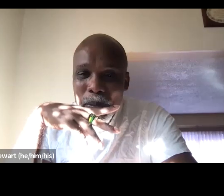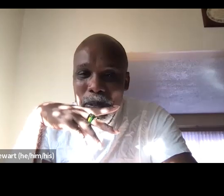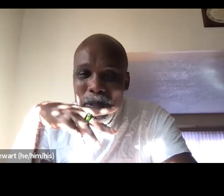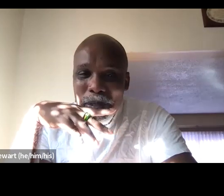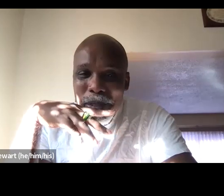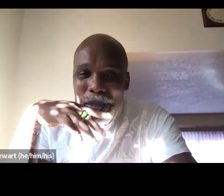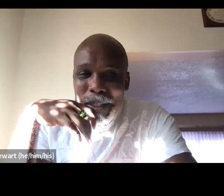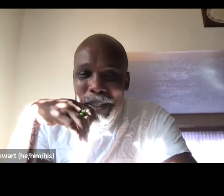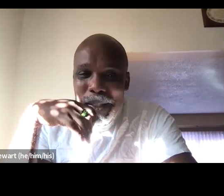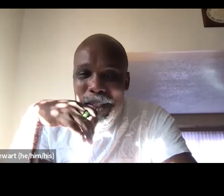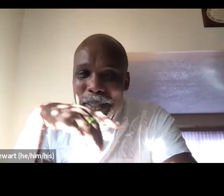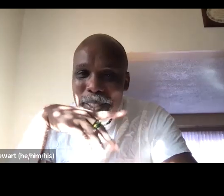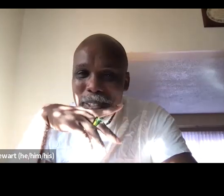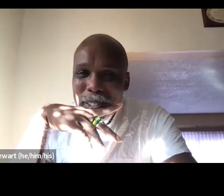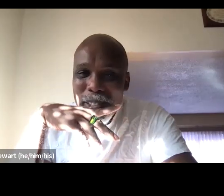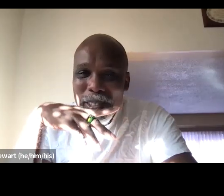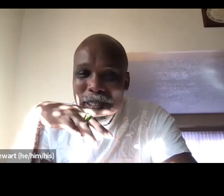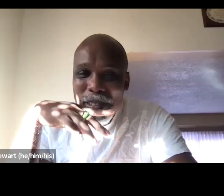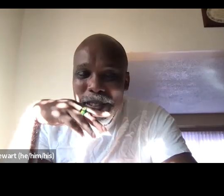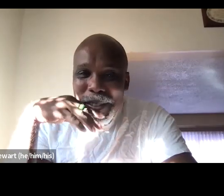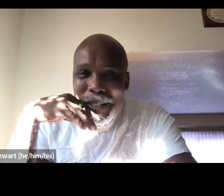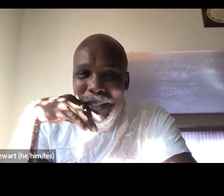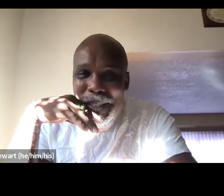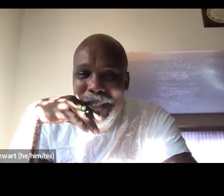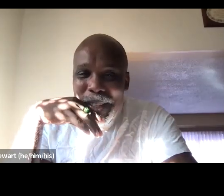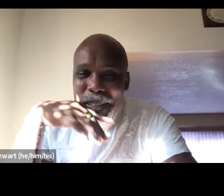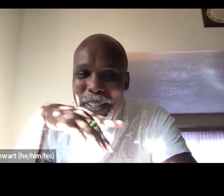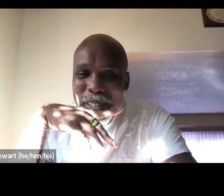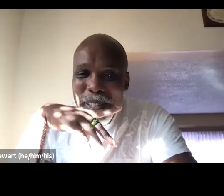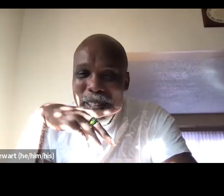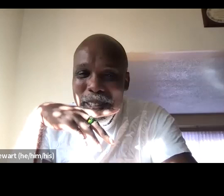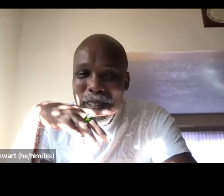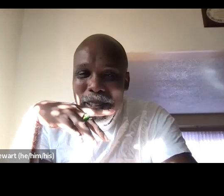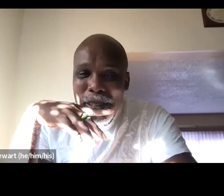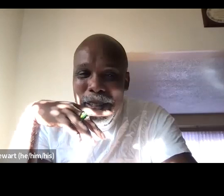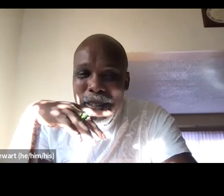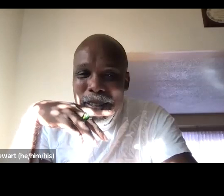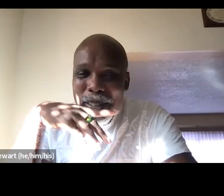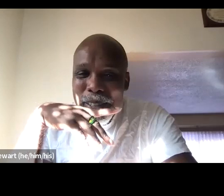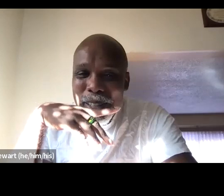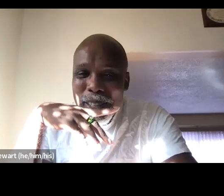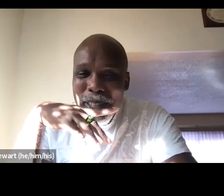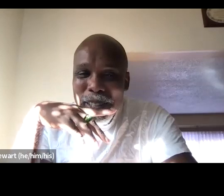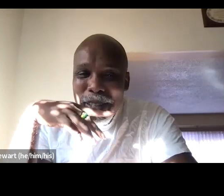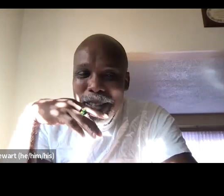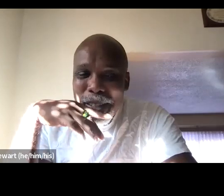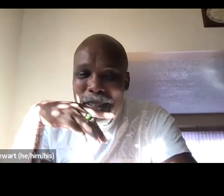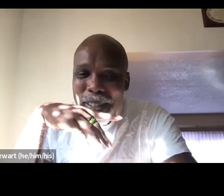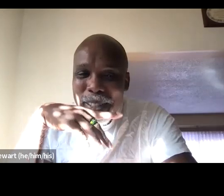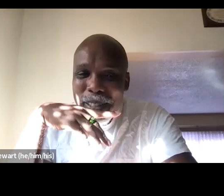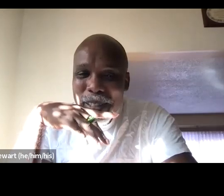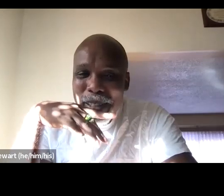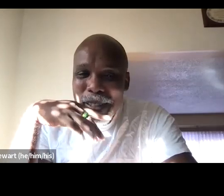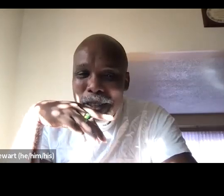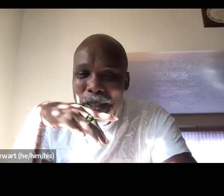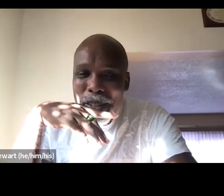just sit here. So they might have walked away from their computer or what have you. Okay, because I'm seeing Dina and I'm seeing Susan Curry here and Jessica. Yeah, I